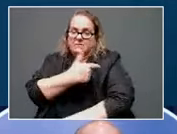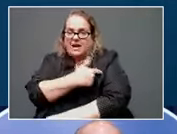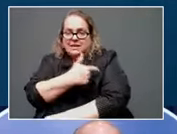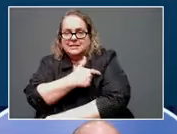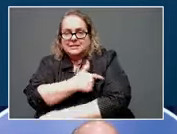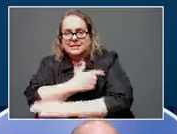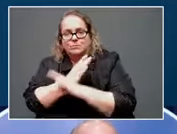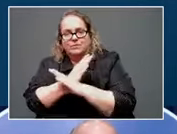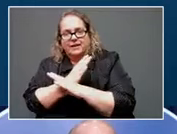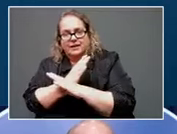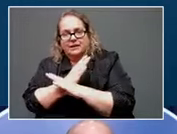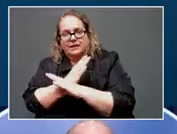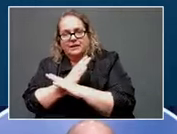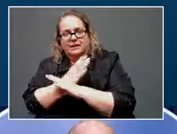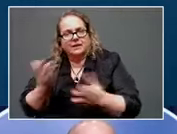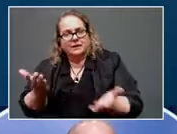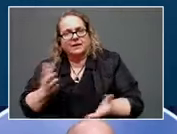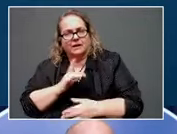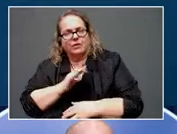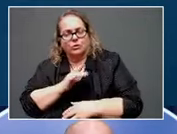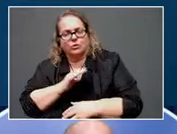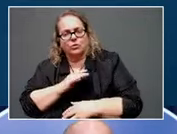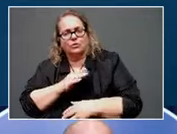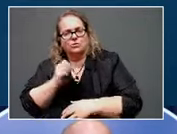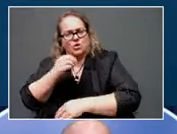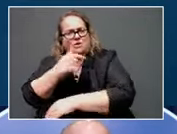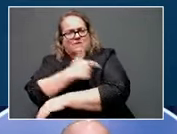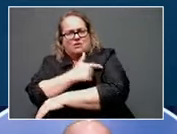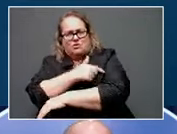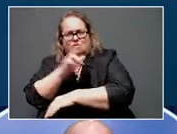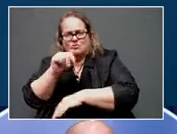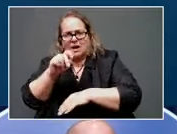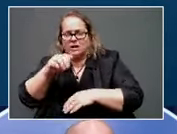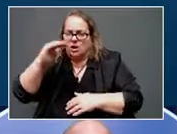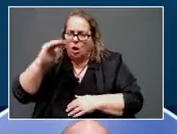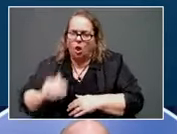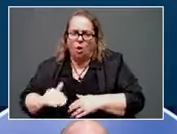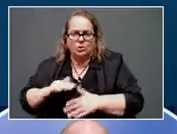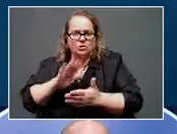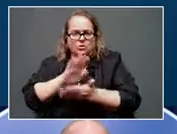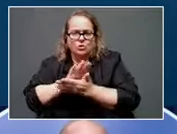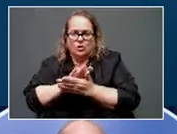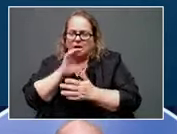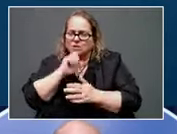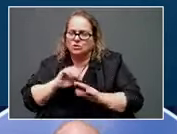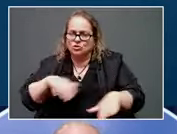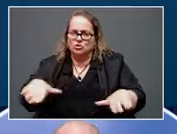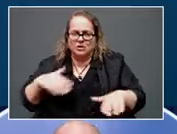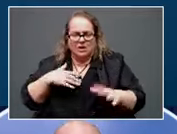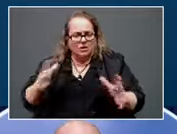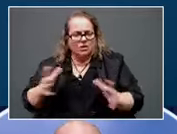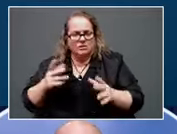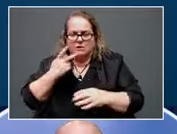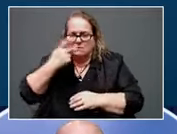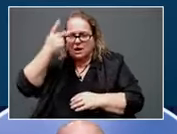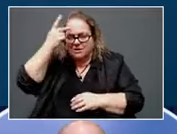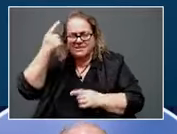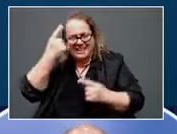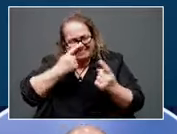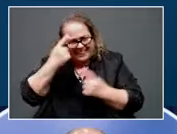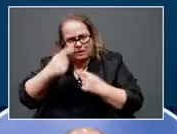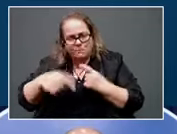measure. So please, our vaccination rates remain lowest in the school-age children. I would urge parents to be thoughtful about that. Talk with your